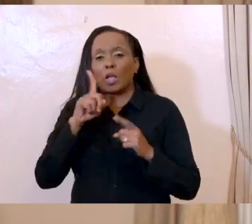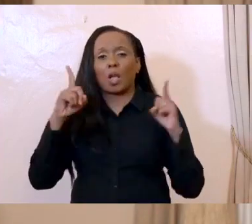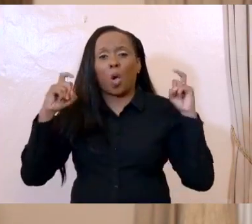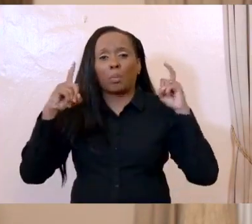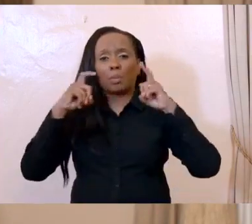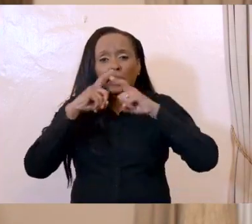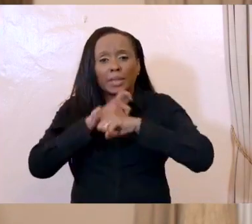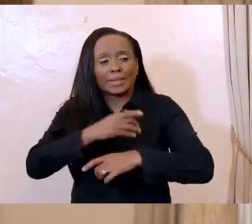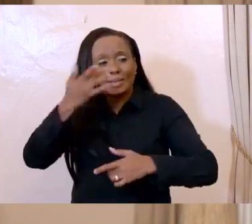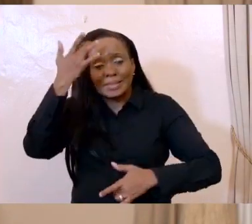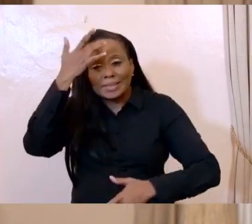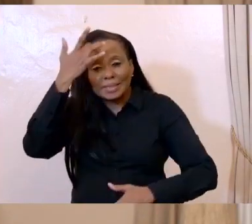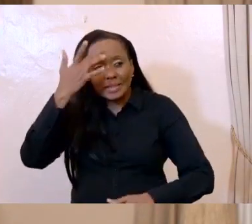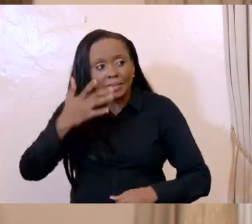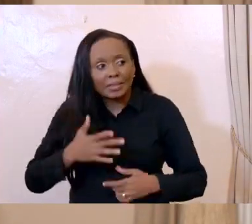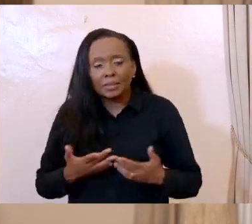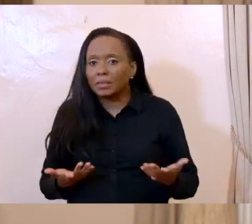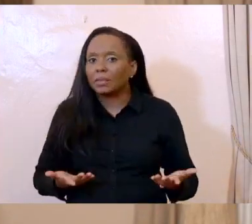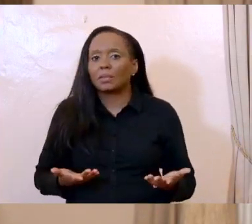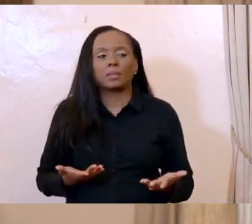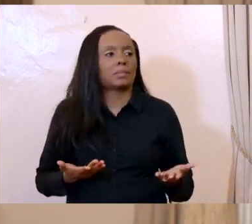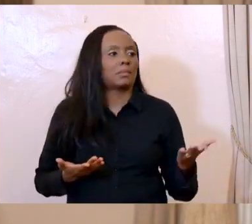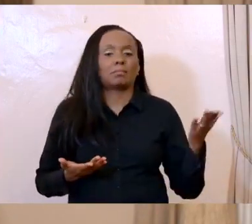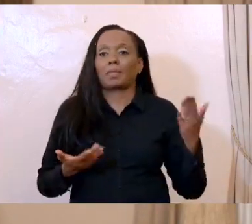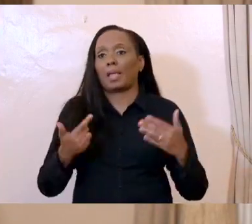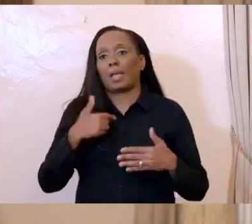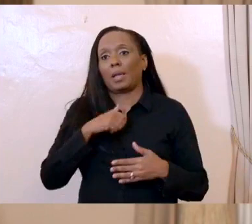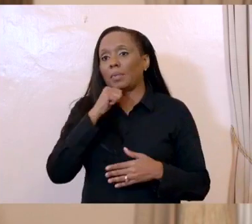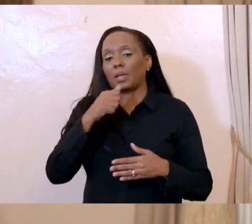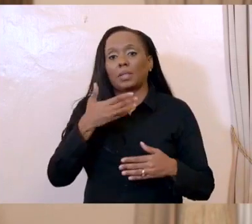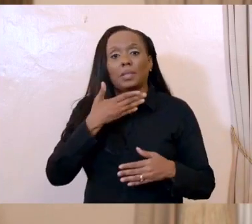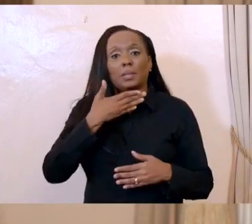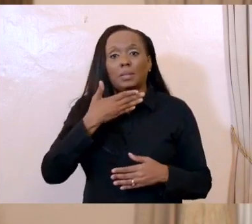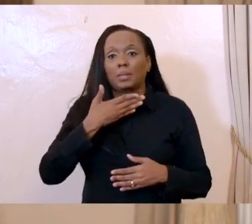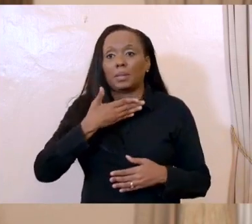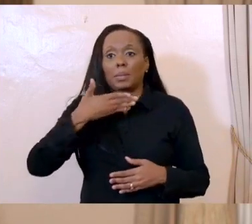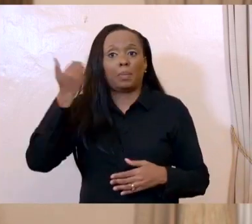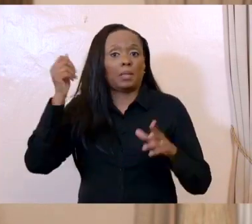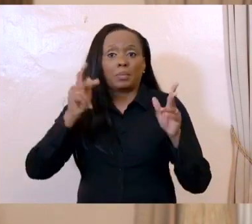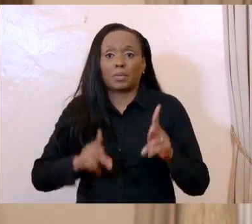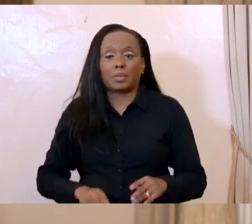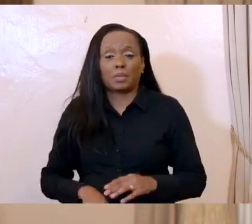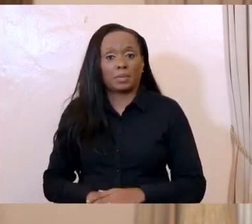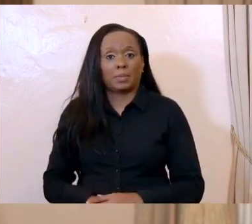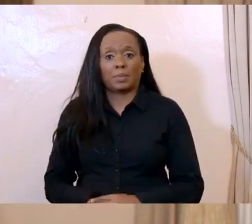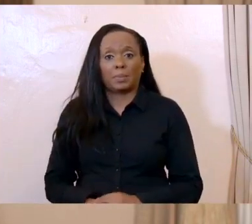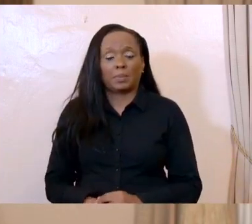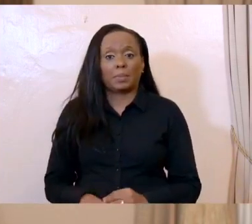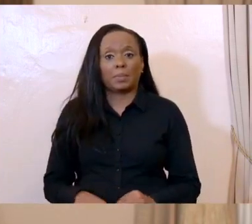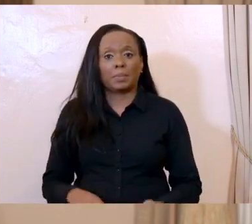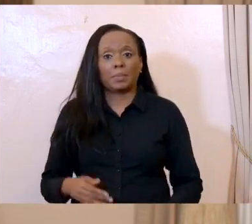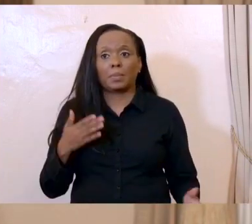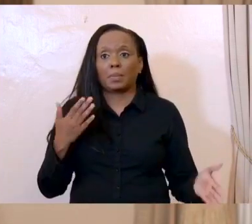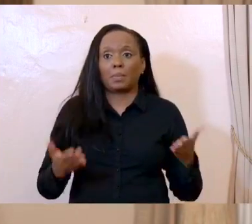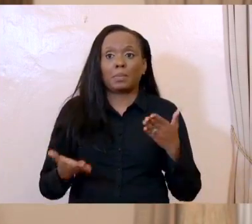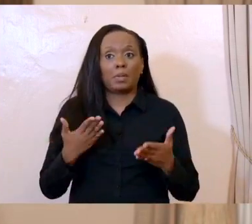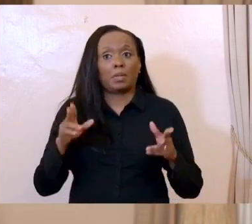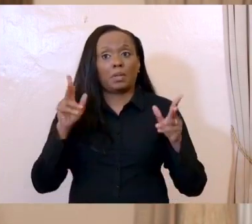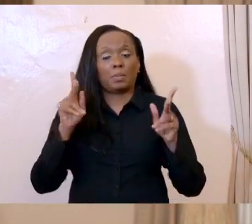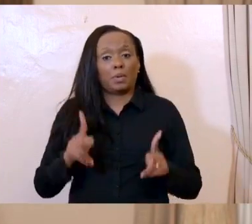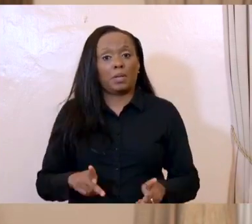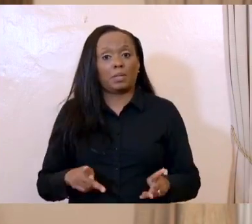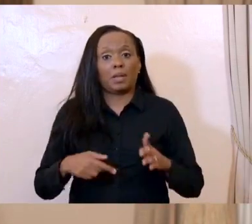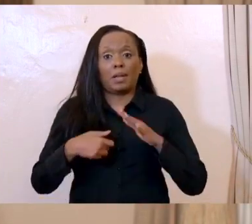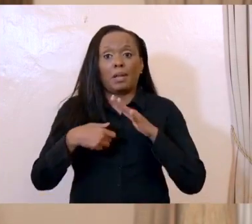I'm perhaps not the best person to respond to that. I do believe you're talking about persons who have been diagnosed with COVID-19,